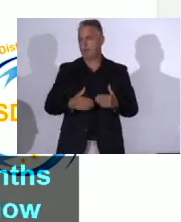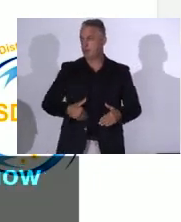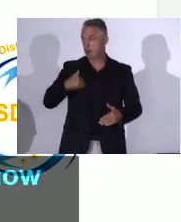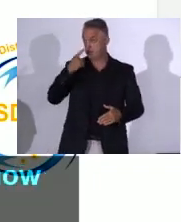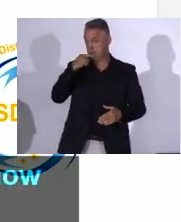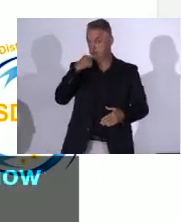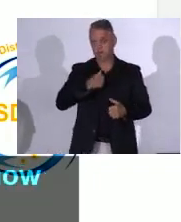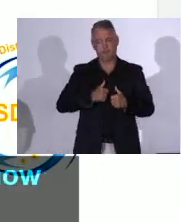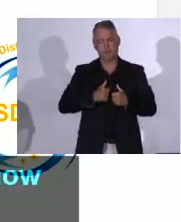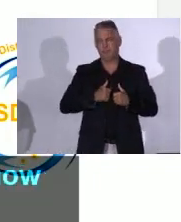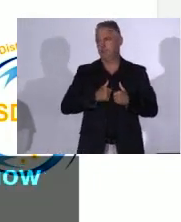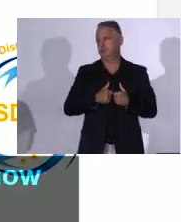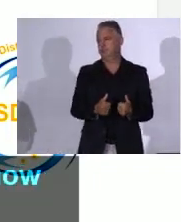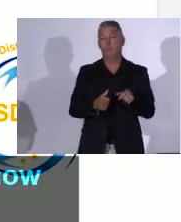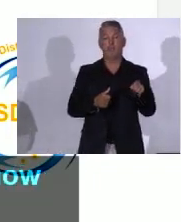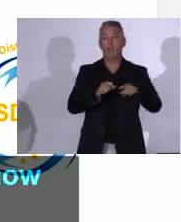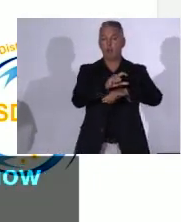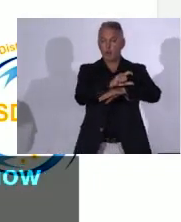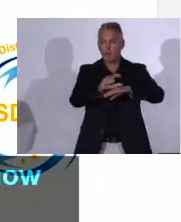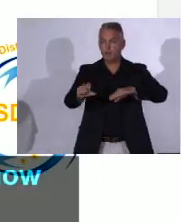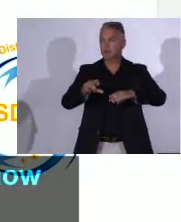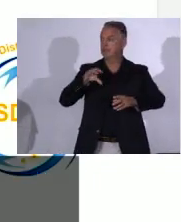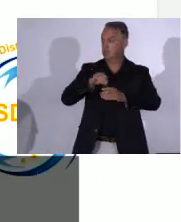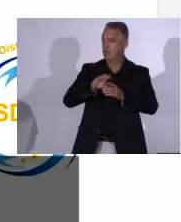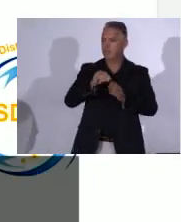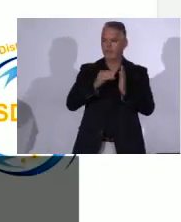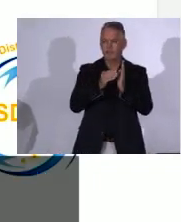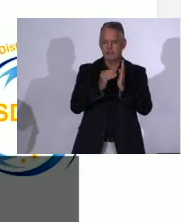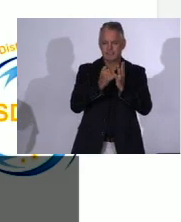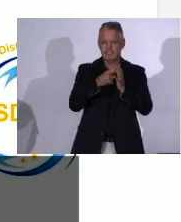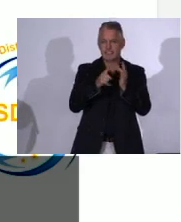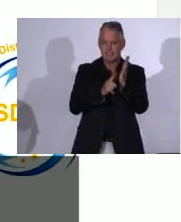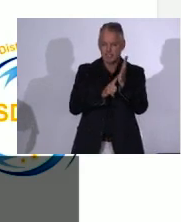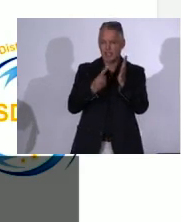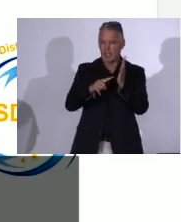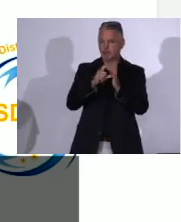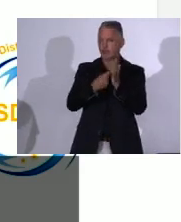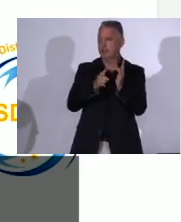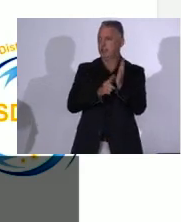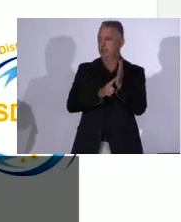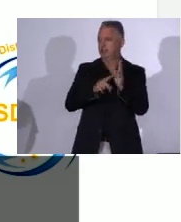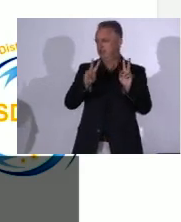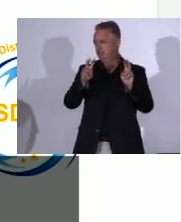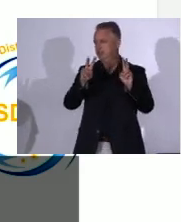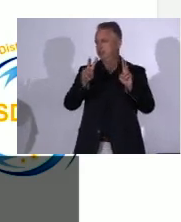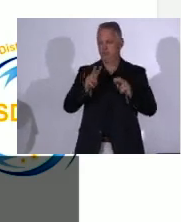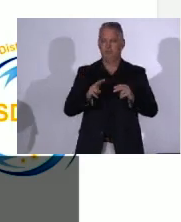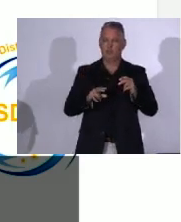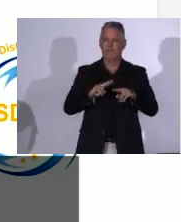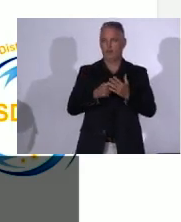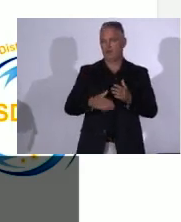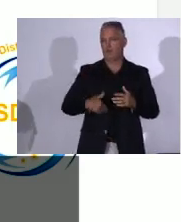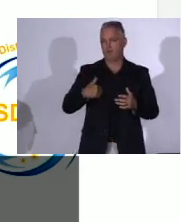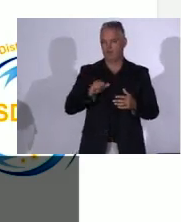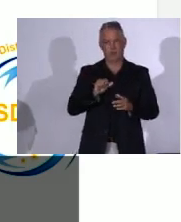their participation and confidence through that skills and drills has been absolutely phenomenal. And just the